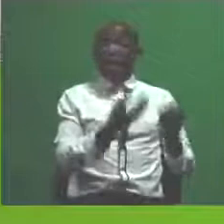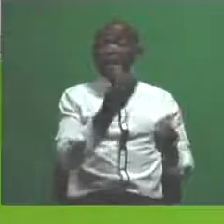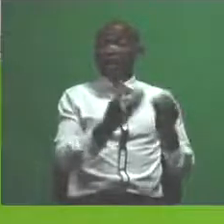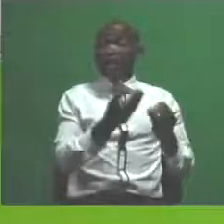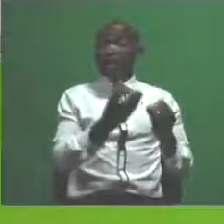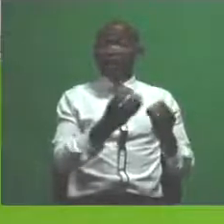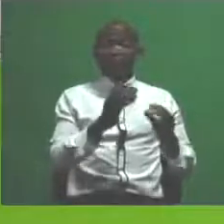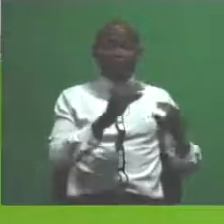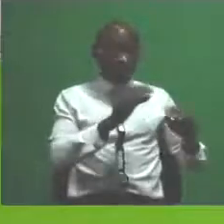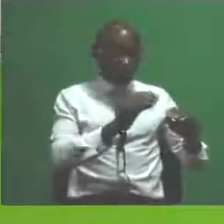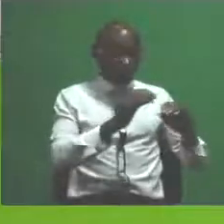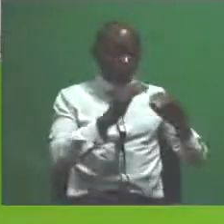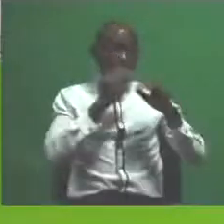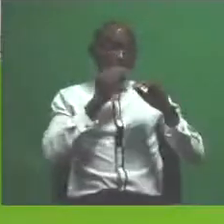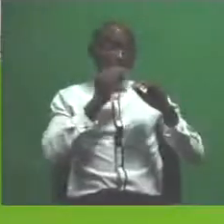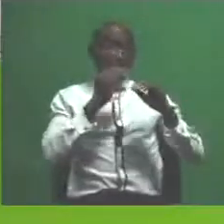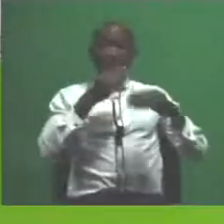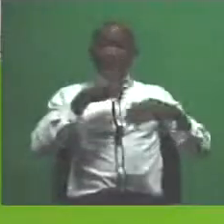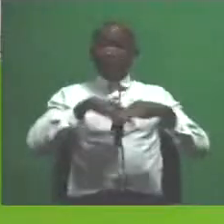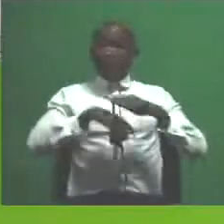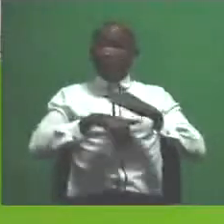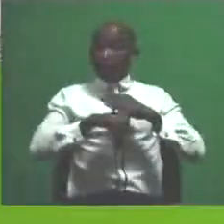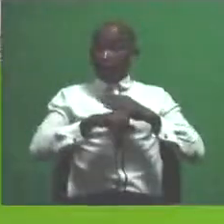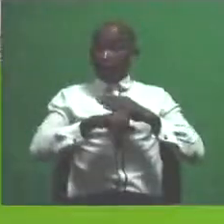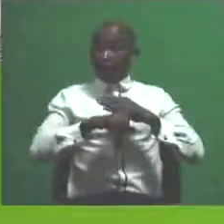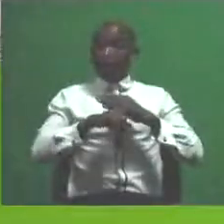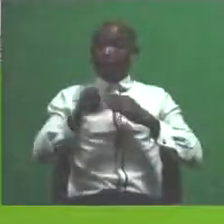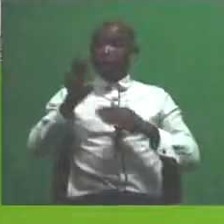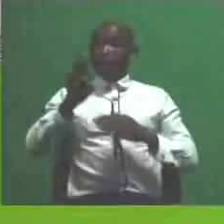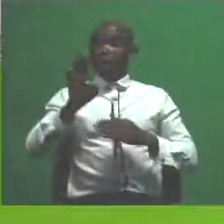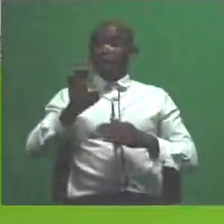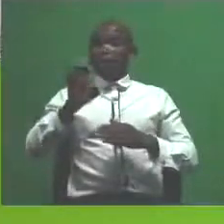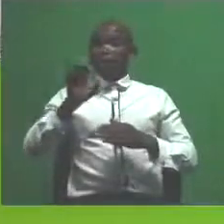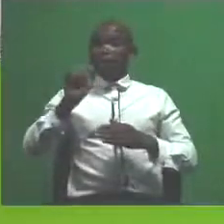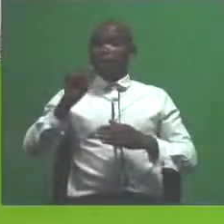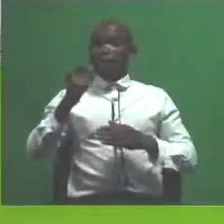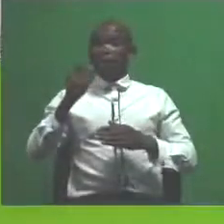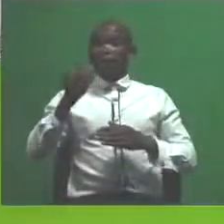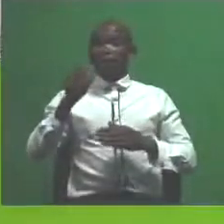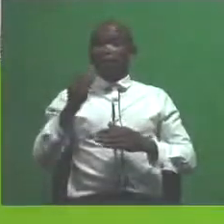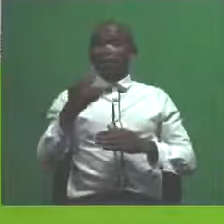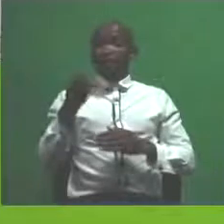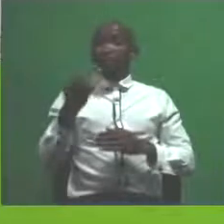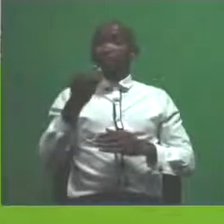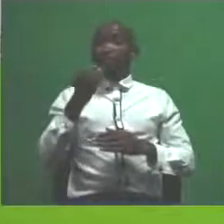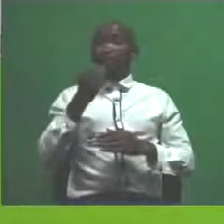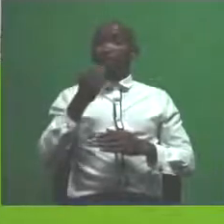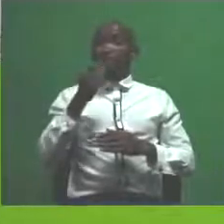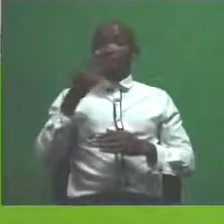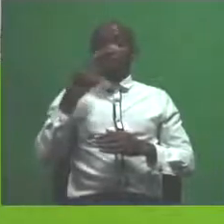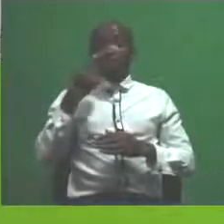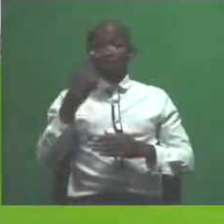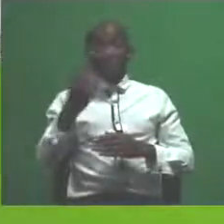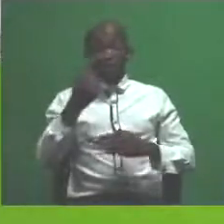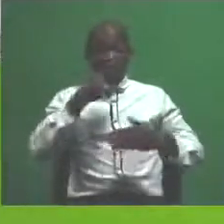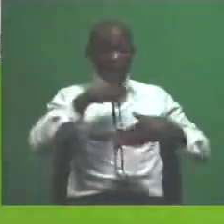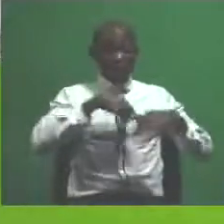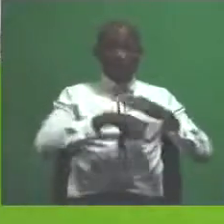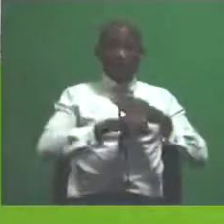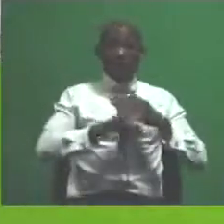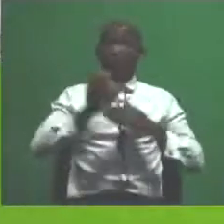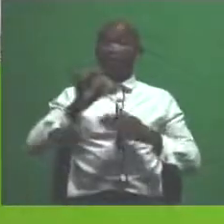the reaction, and here we feel cold. This is to say, during